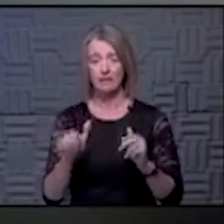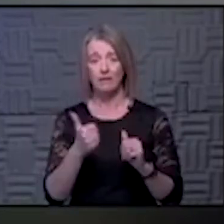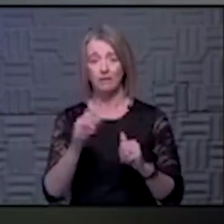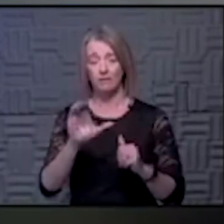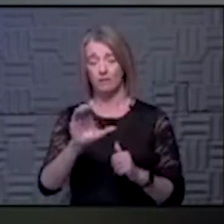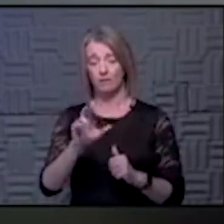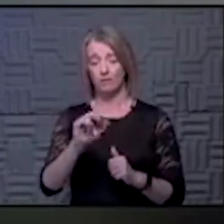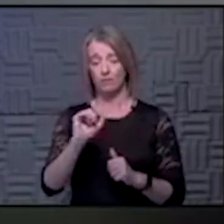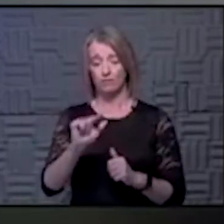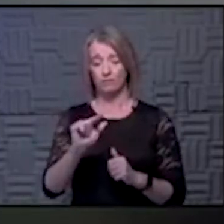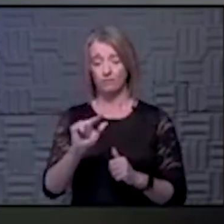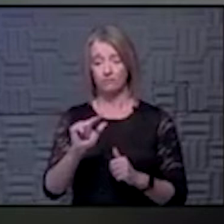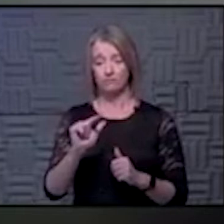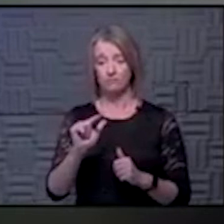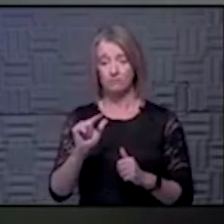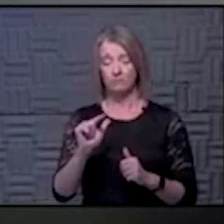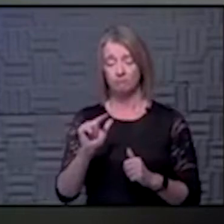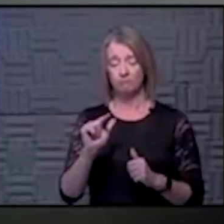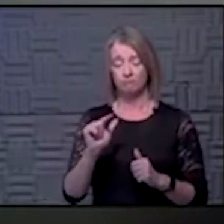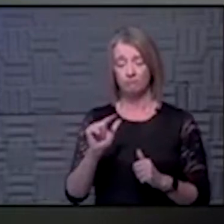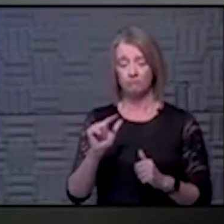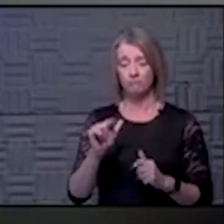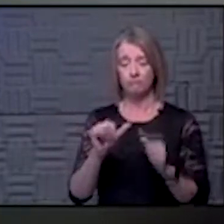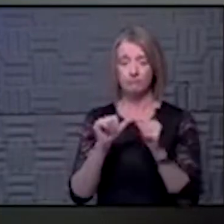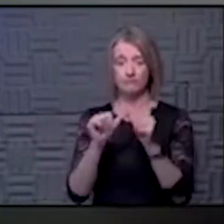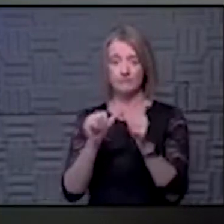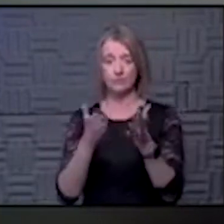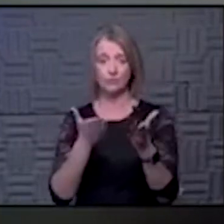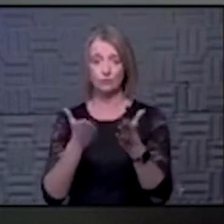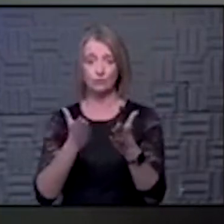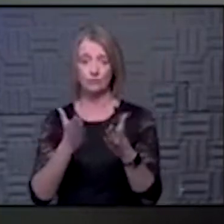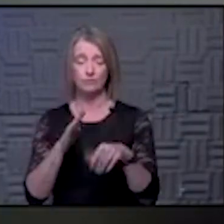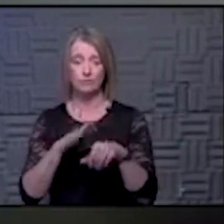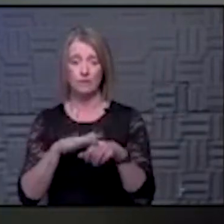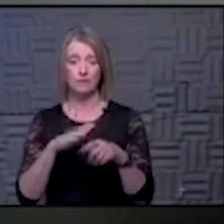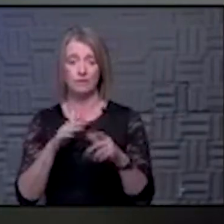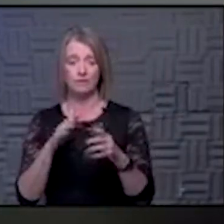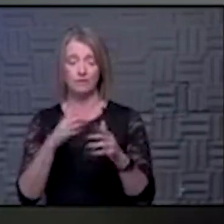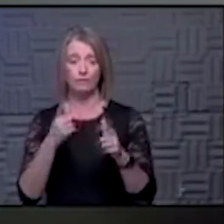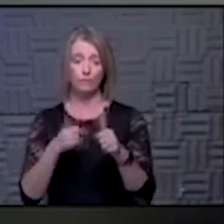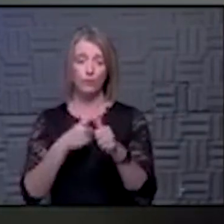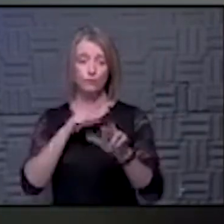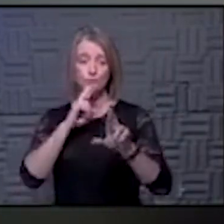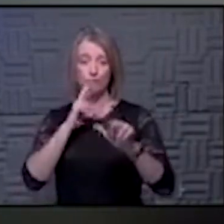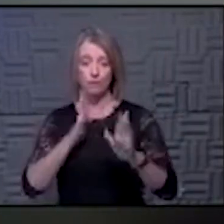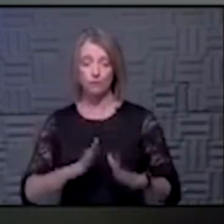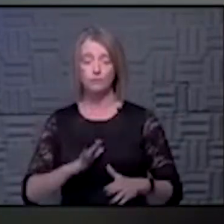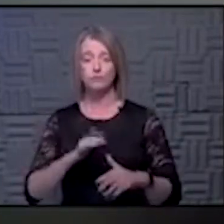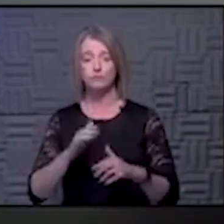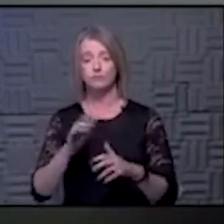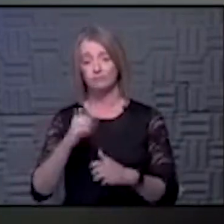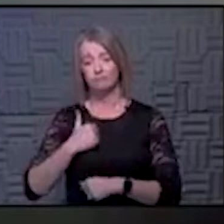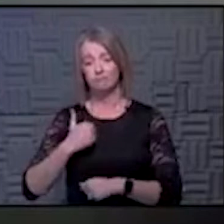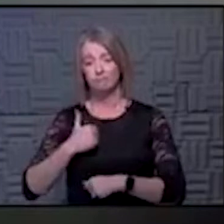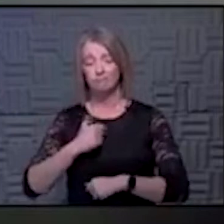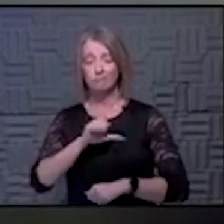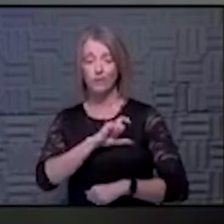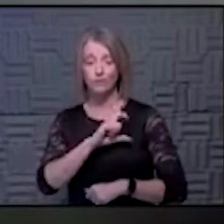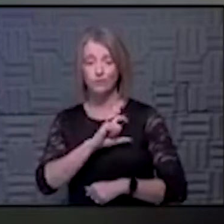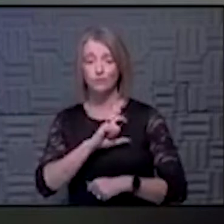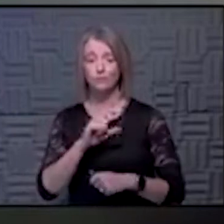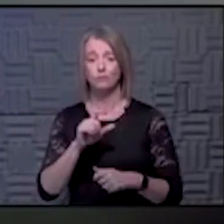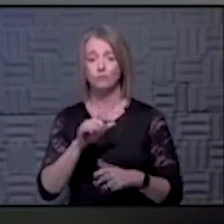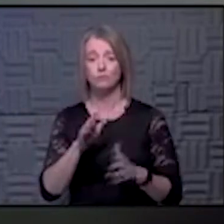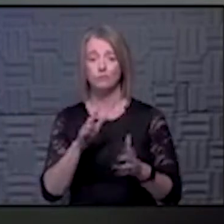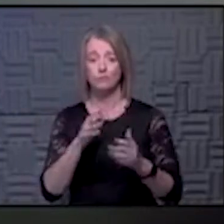Craig, they'll continue to serve as first responders, corrections officers, Border